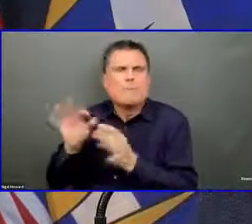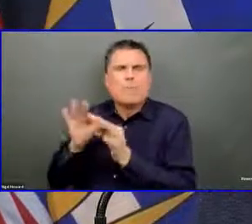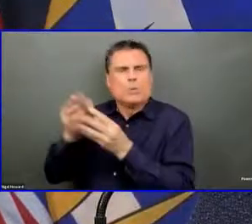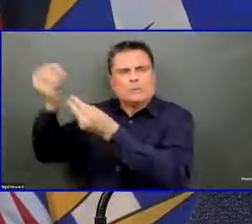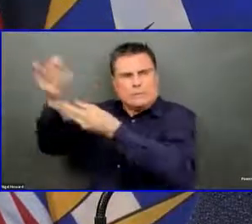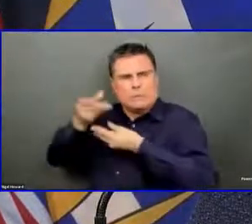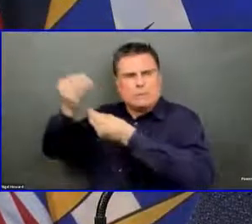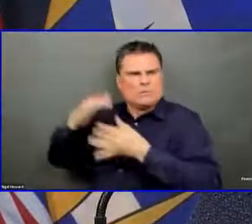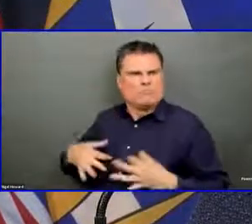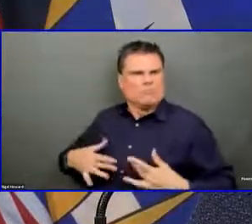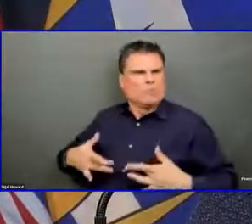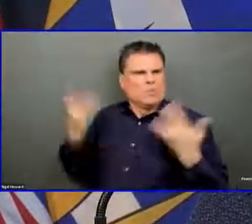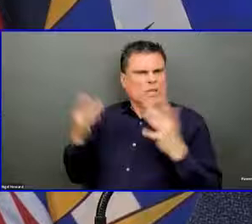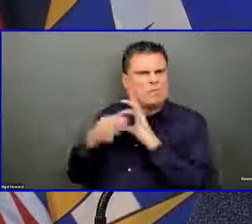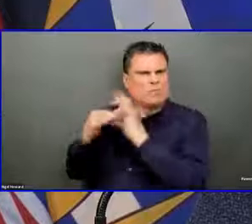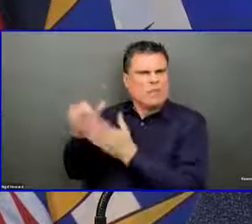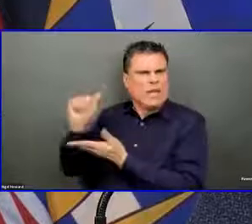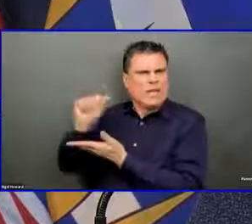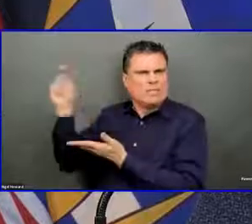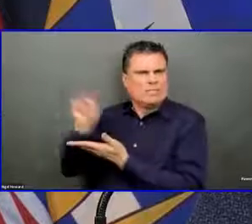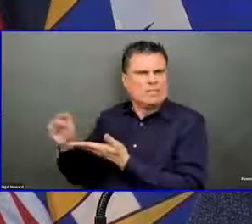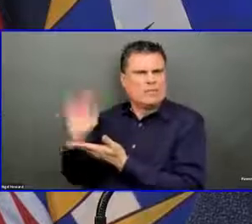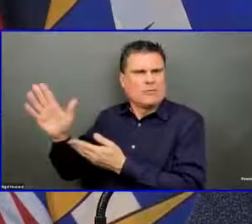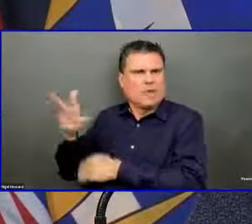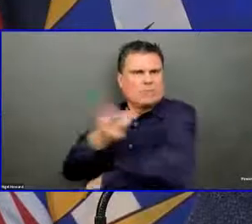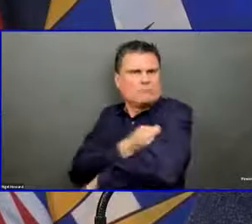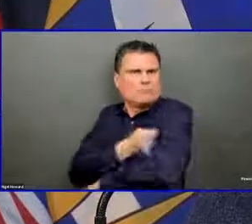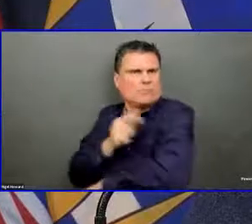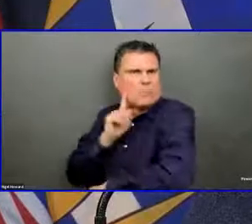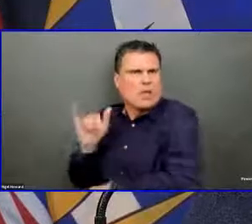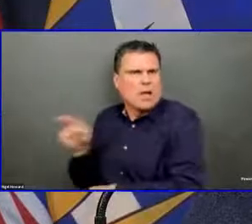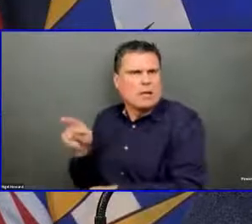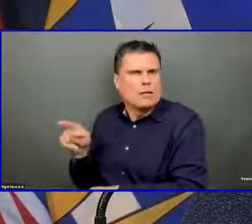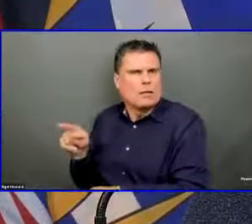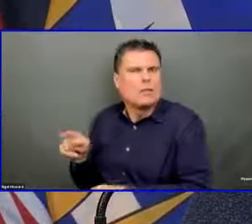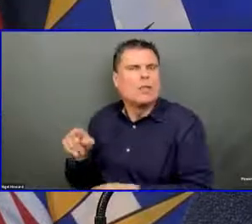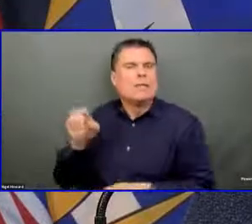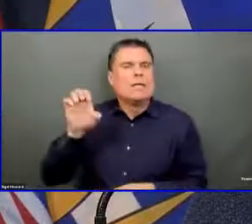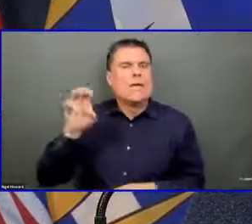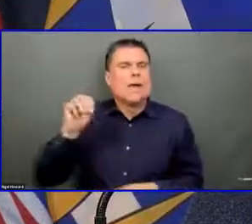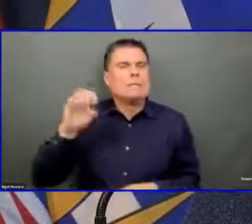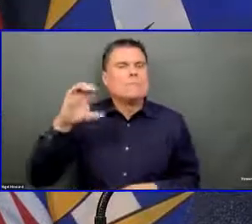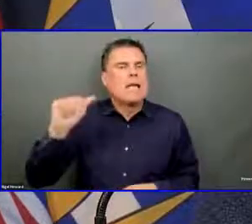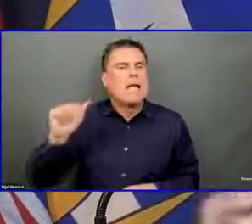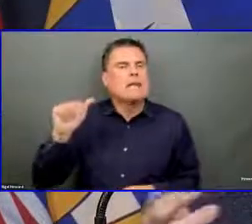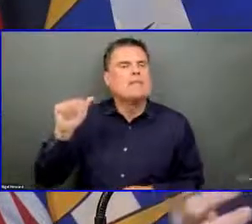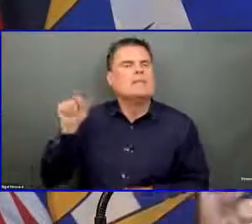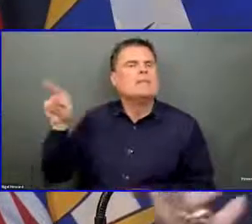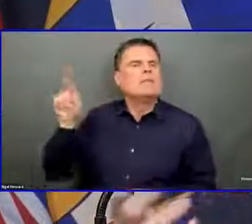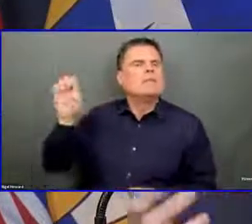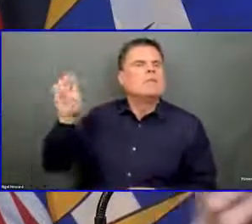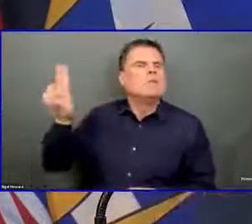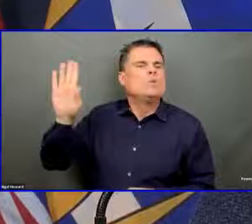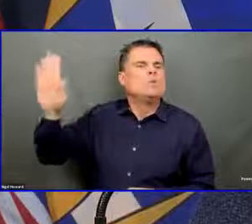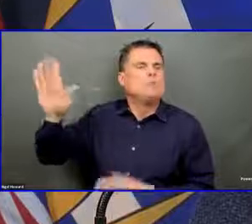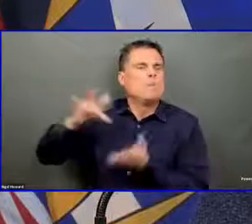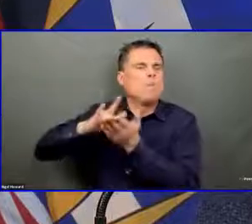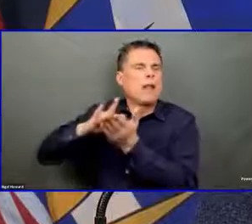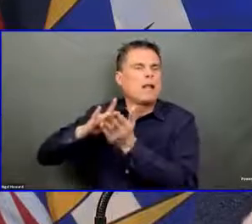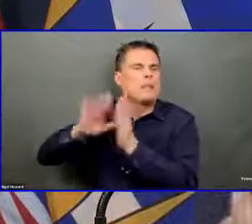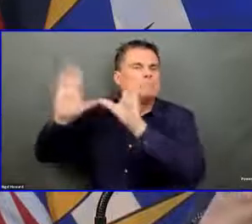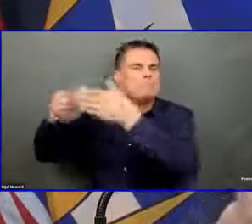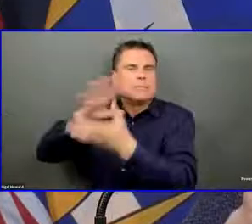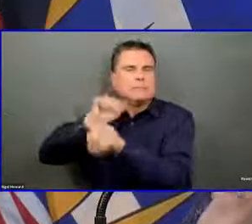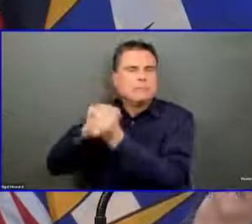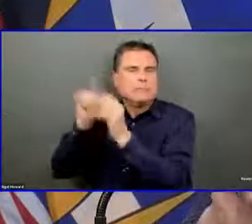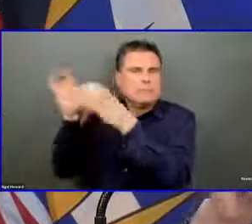EMEA, from European Union, to understand this. We see this frequently with new products, new vaccines, that